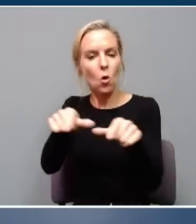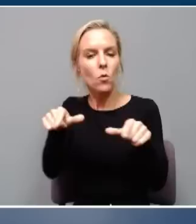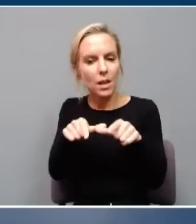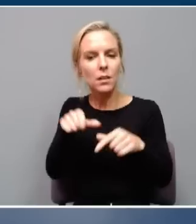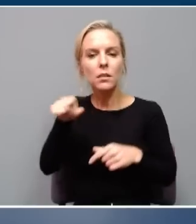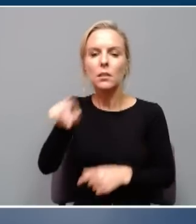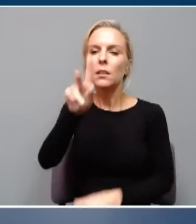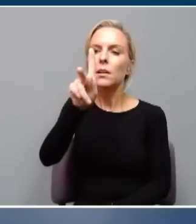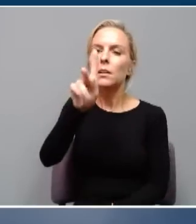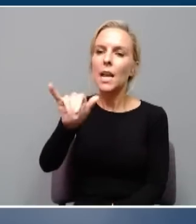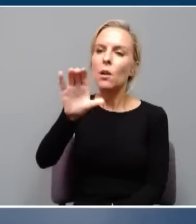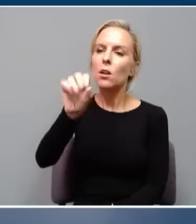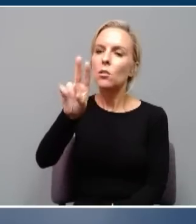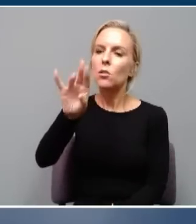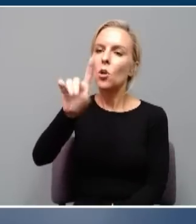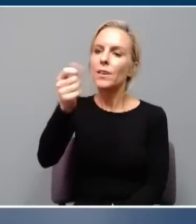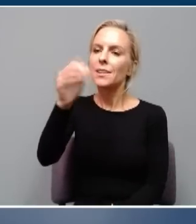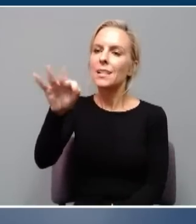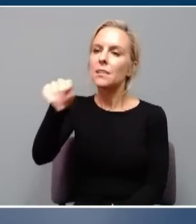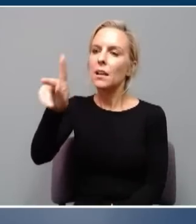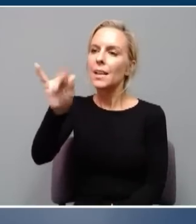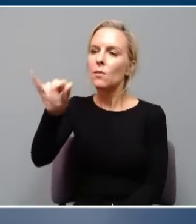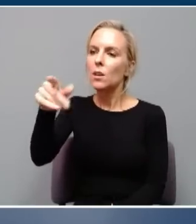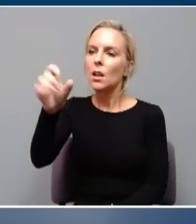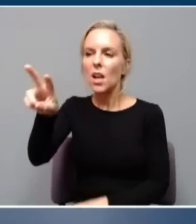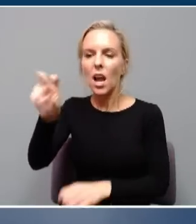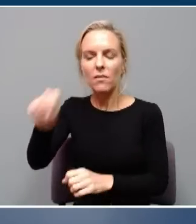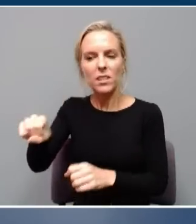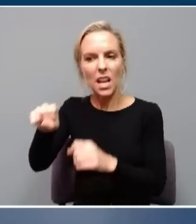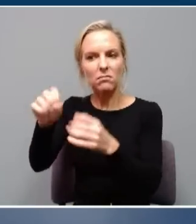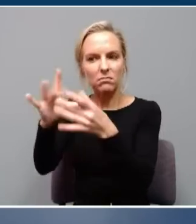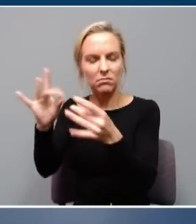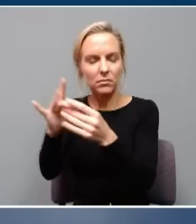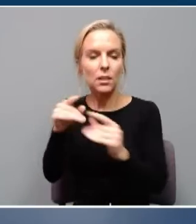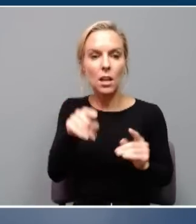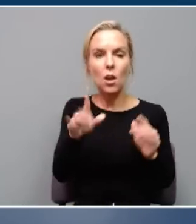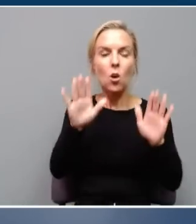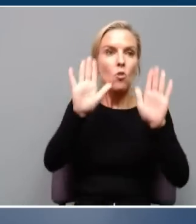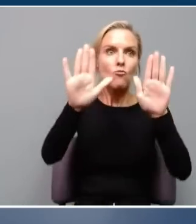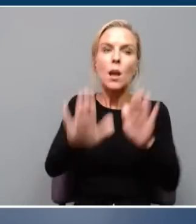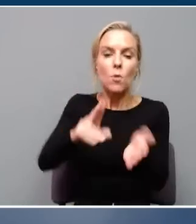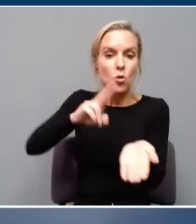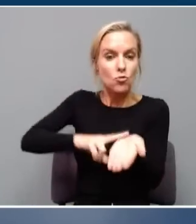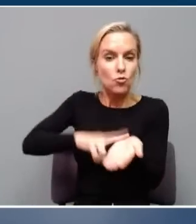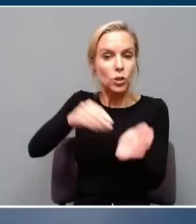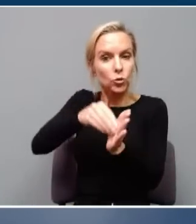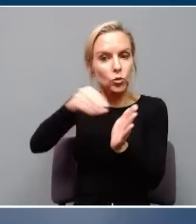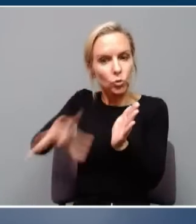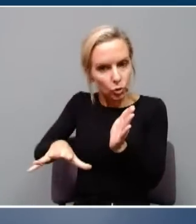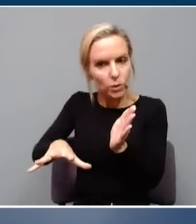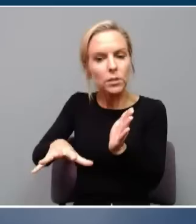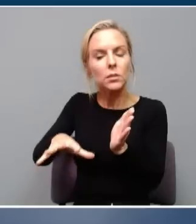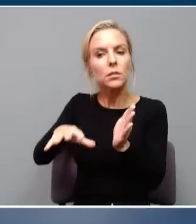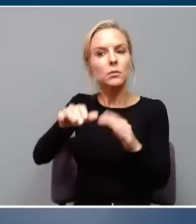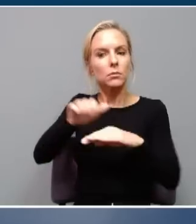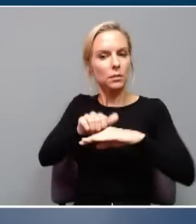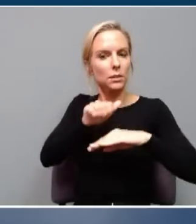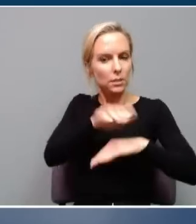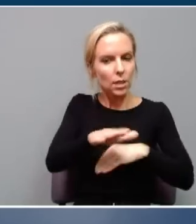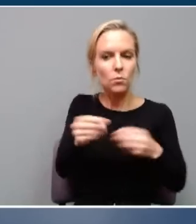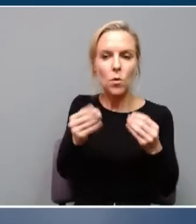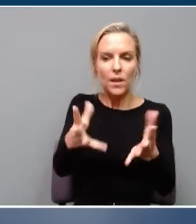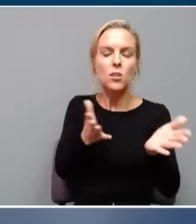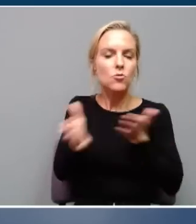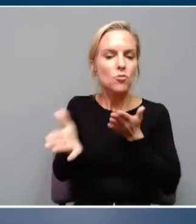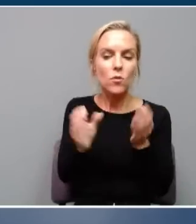kycovid19.ky.gov has it. And then we have our incredible nursing students, again, deployed, providing services at no